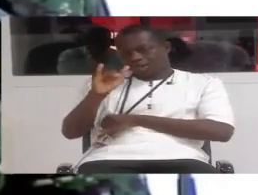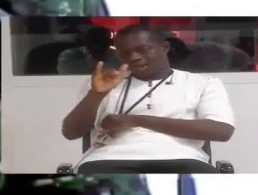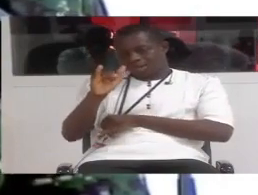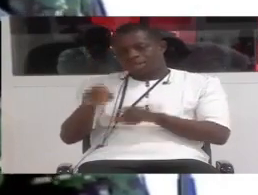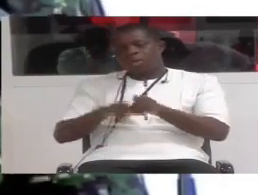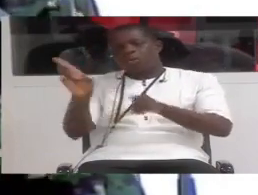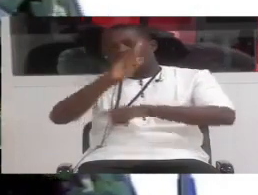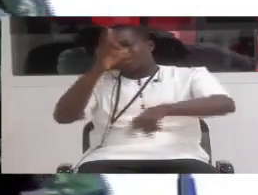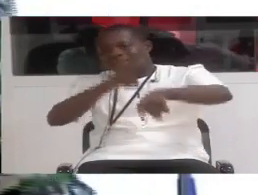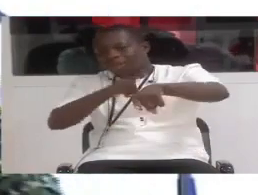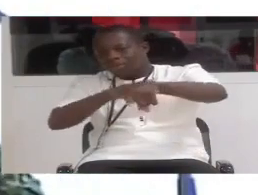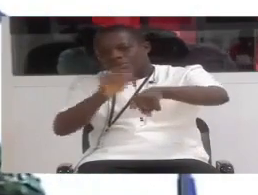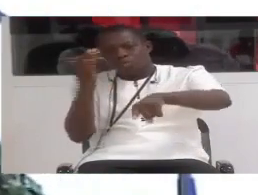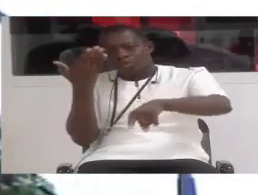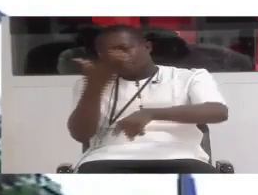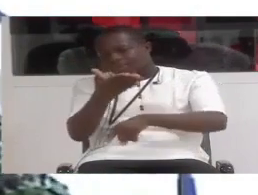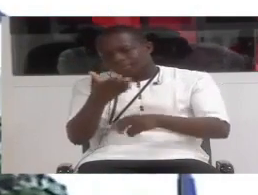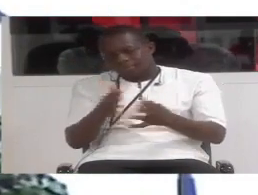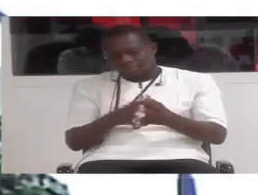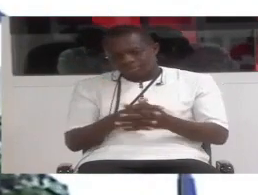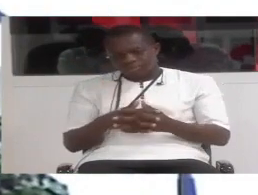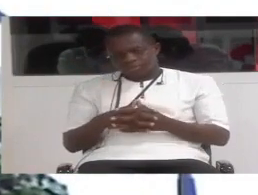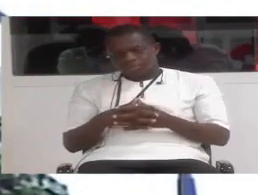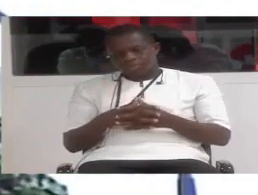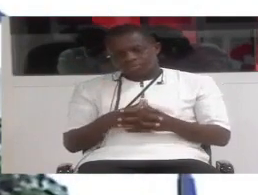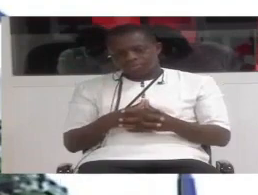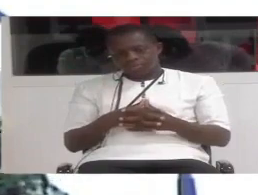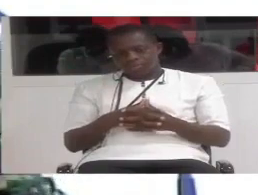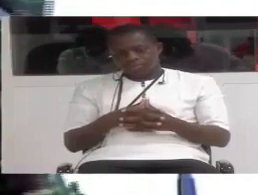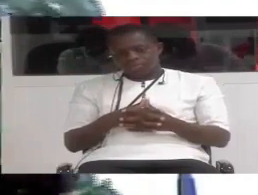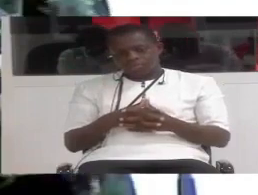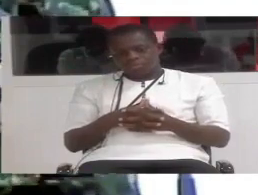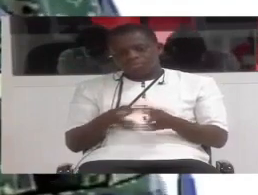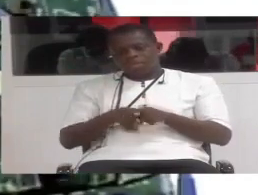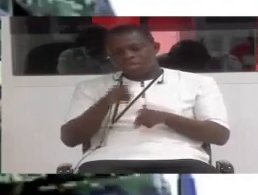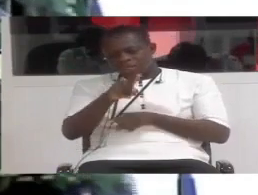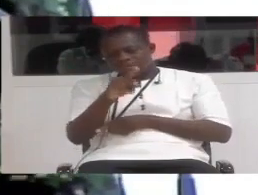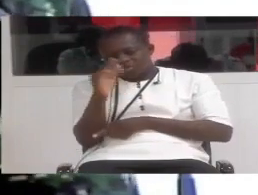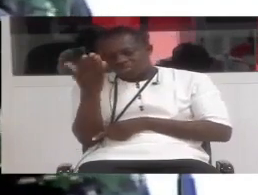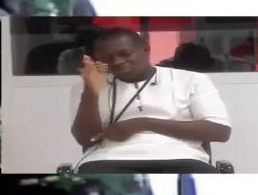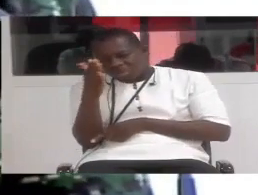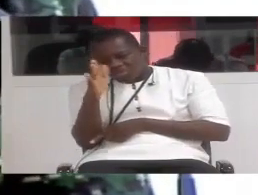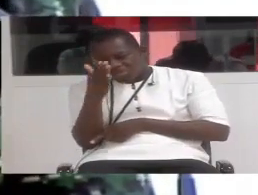this? Lolu ban waxtu la tombe won. Li mu ngi wara nek boori